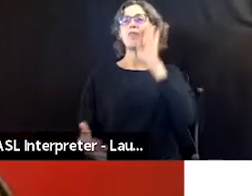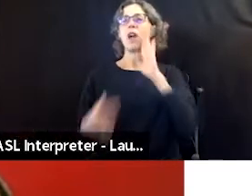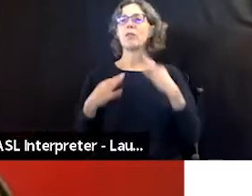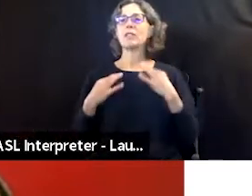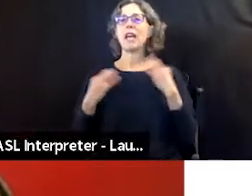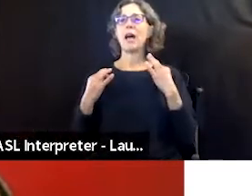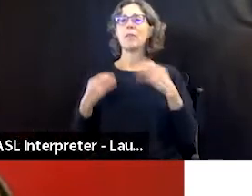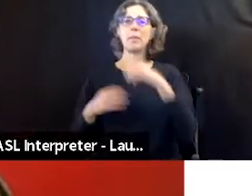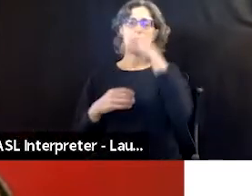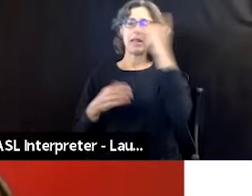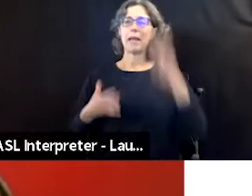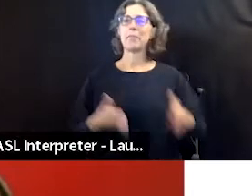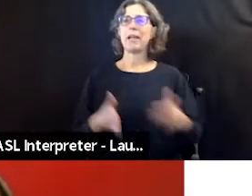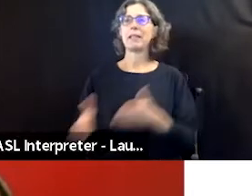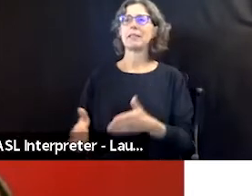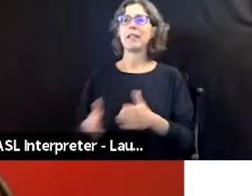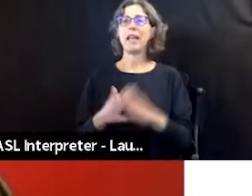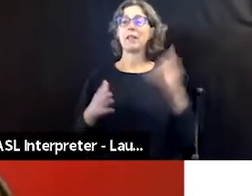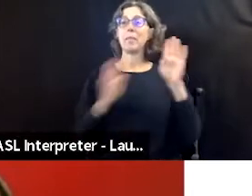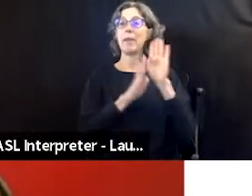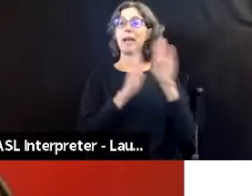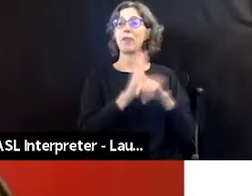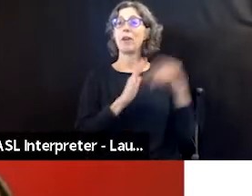black pants in front of a red background.